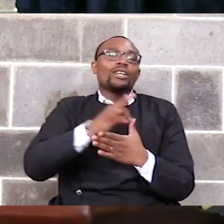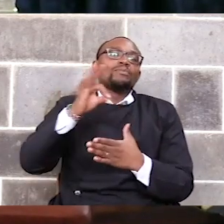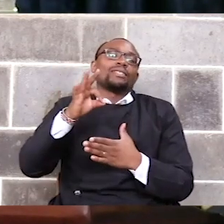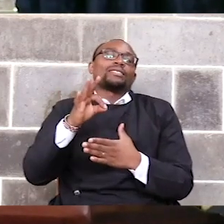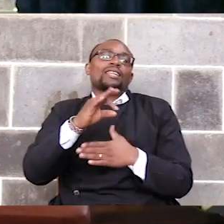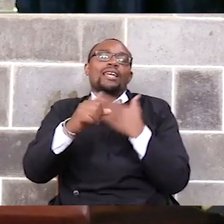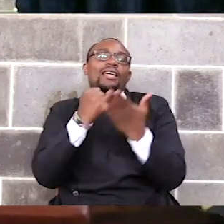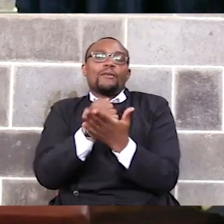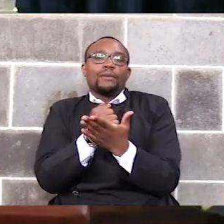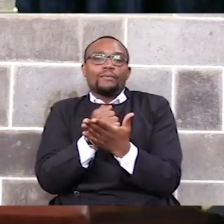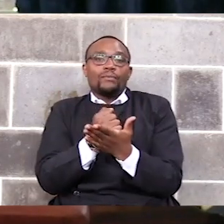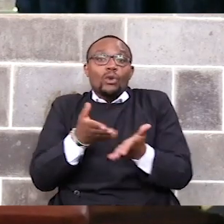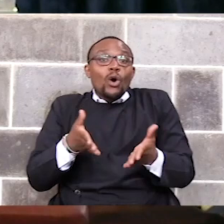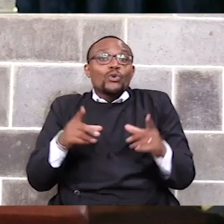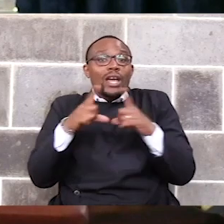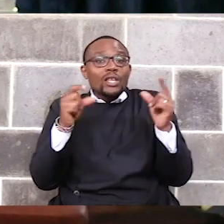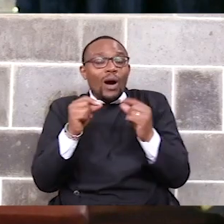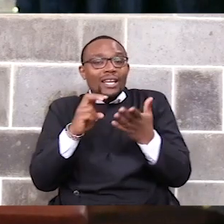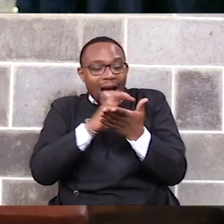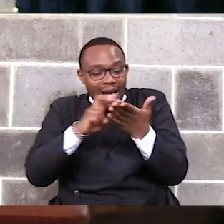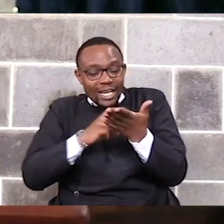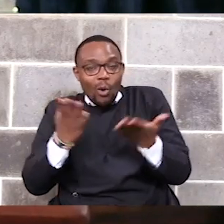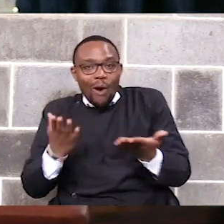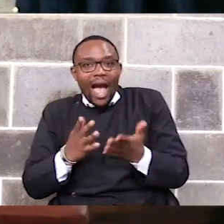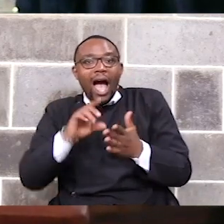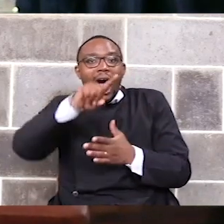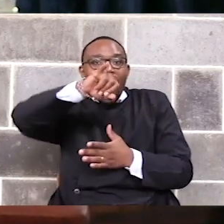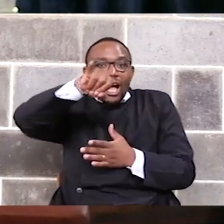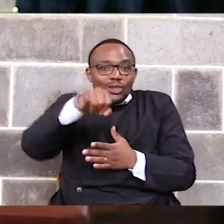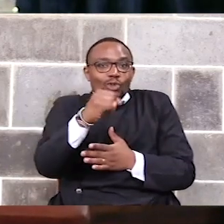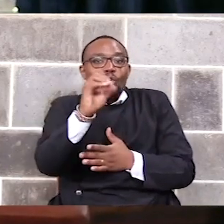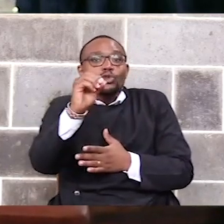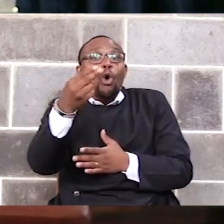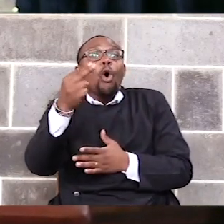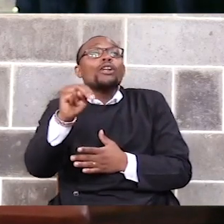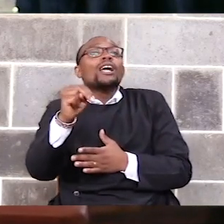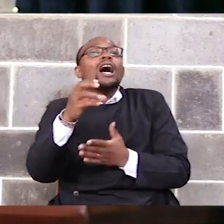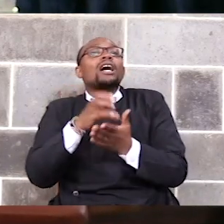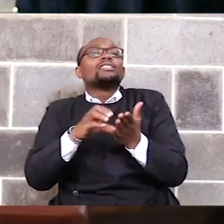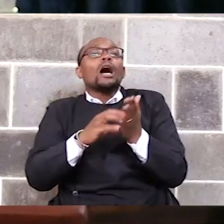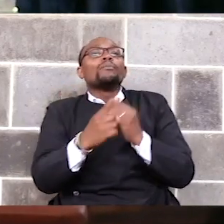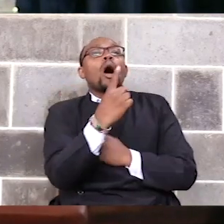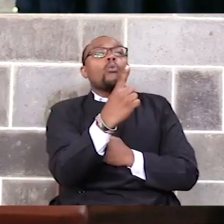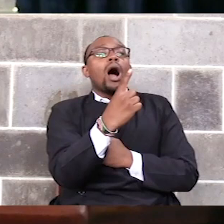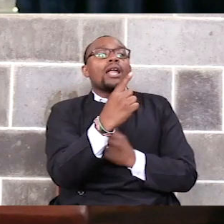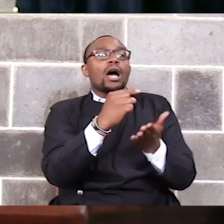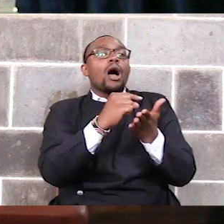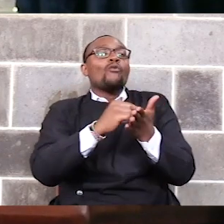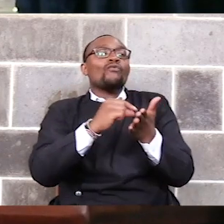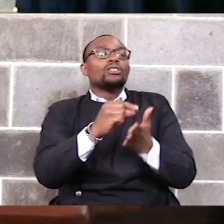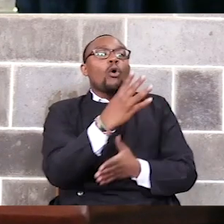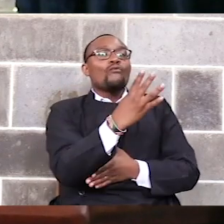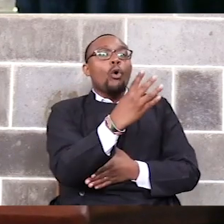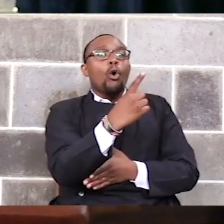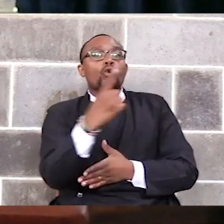Today's word of God is coming from the book of John, chapter 1, from verses 4 to 5. Which reads, "In him was life,